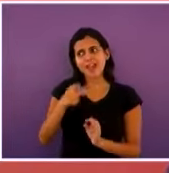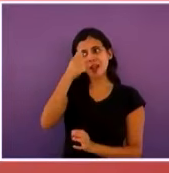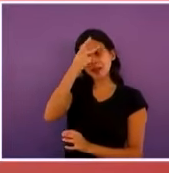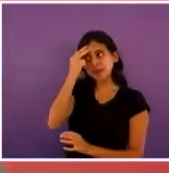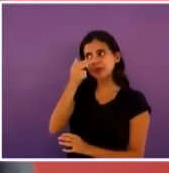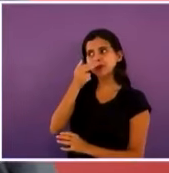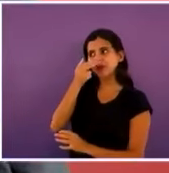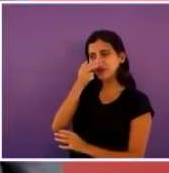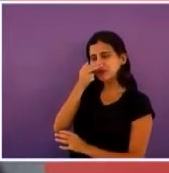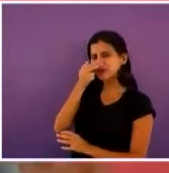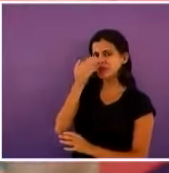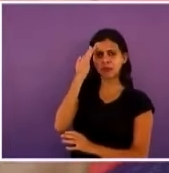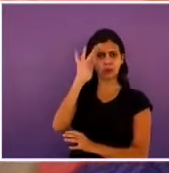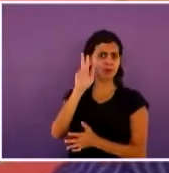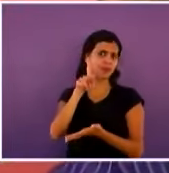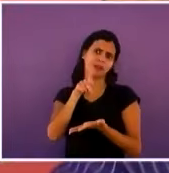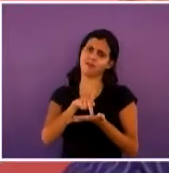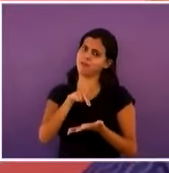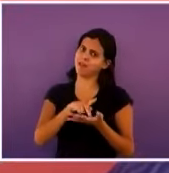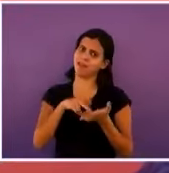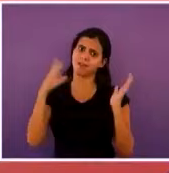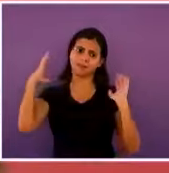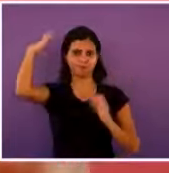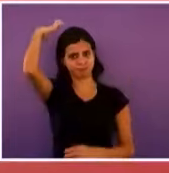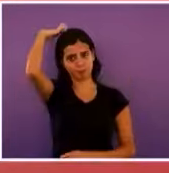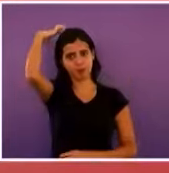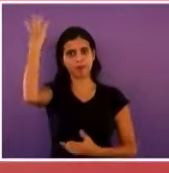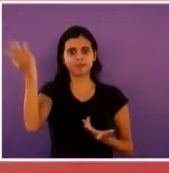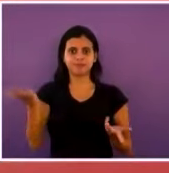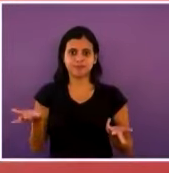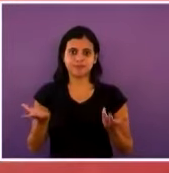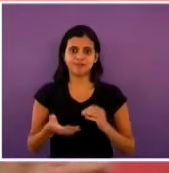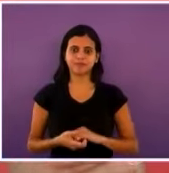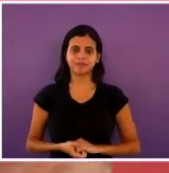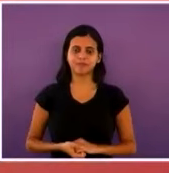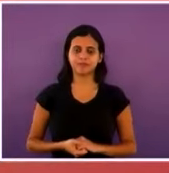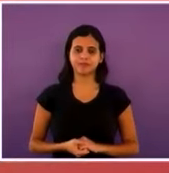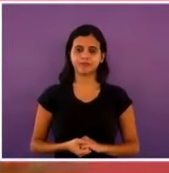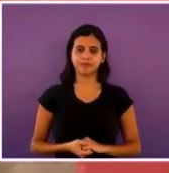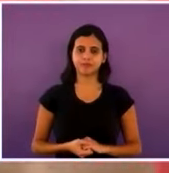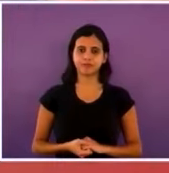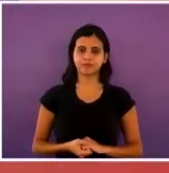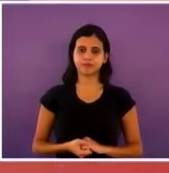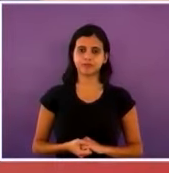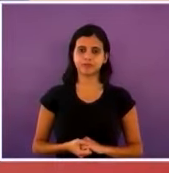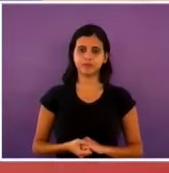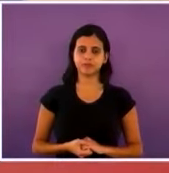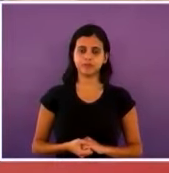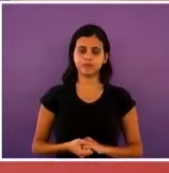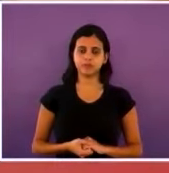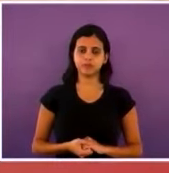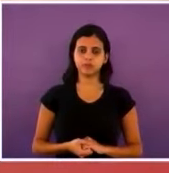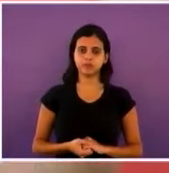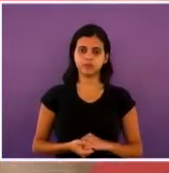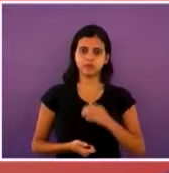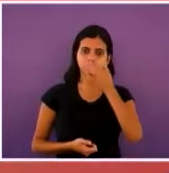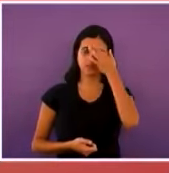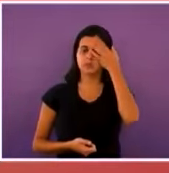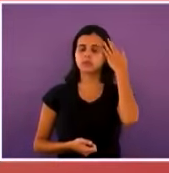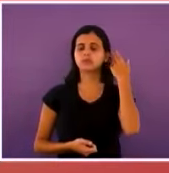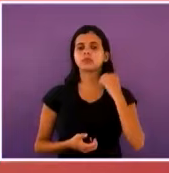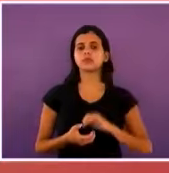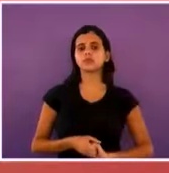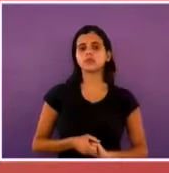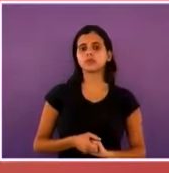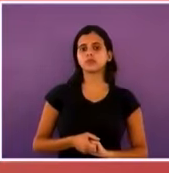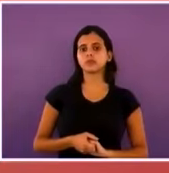entendiam o que o Papa estava falando. Secondly, he knows and uses evangelical vocabulary. Em